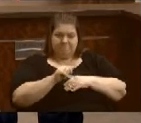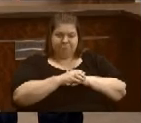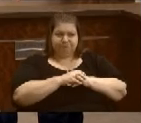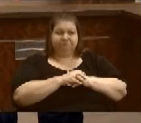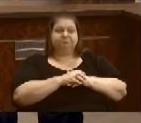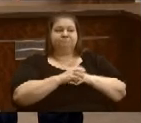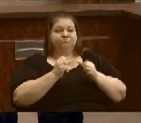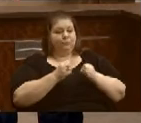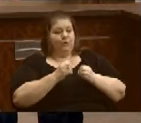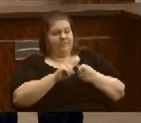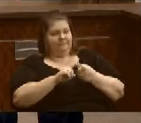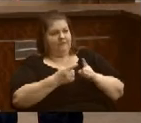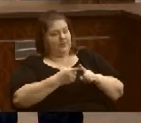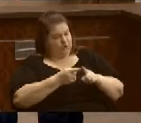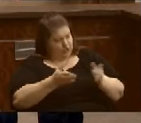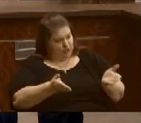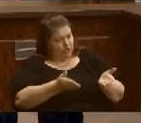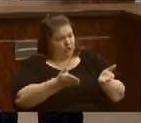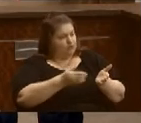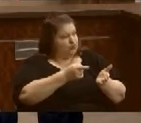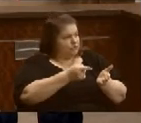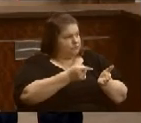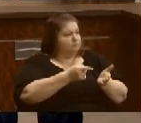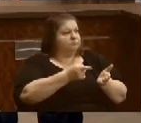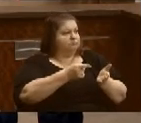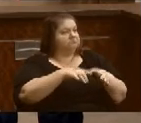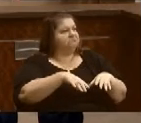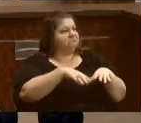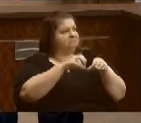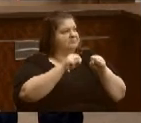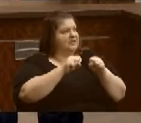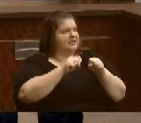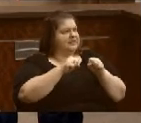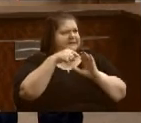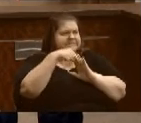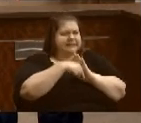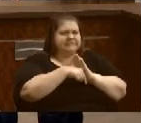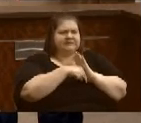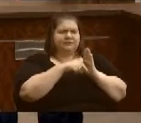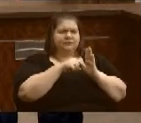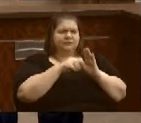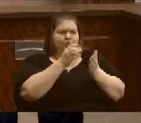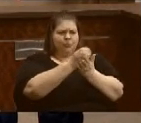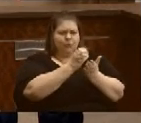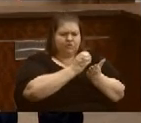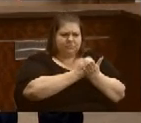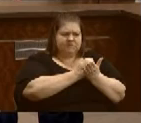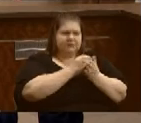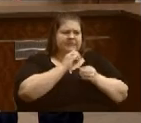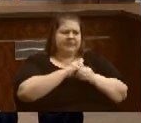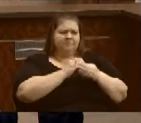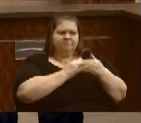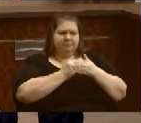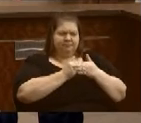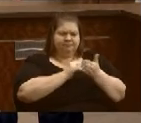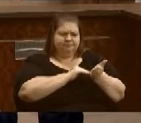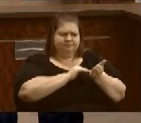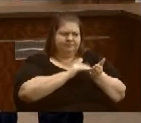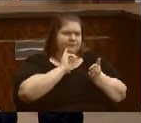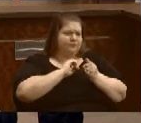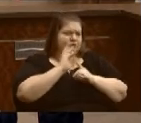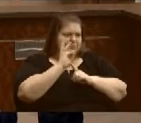friend encouraged you to take an intensive course in pediatrics for